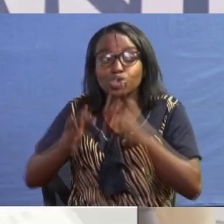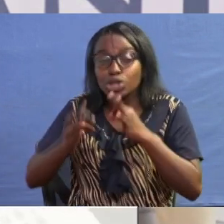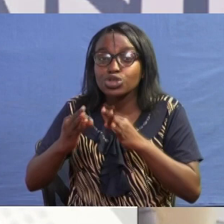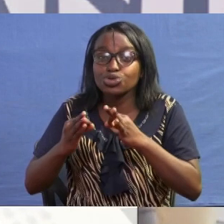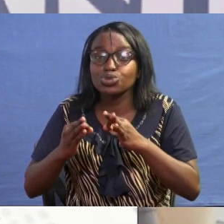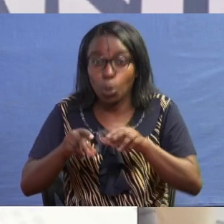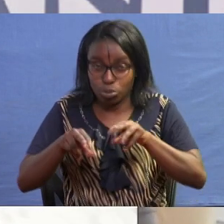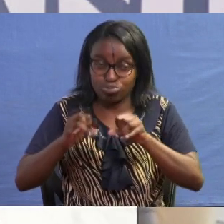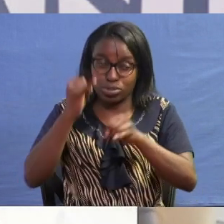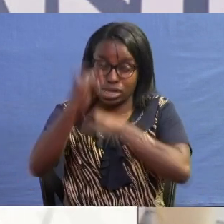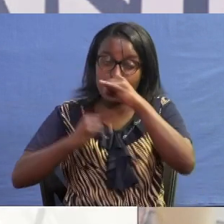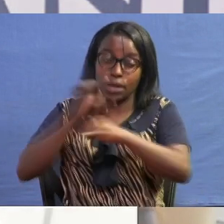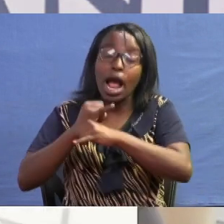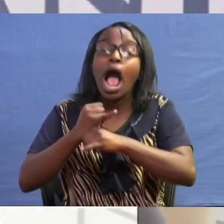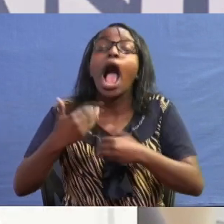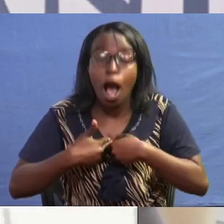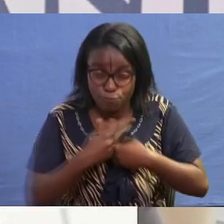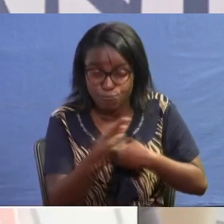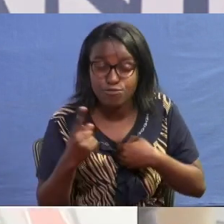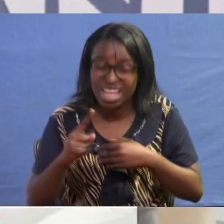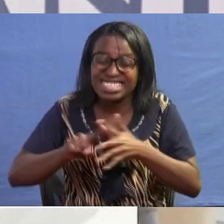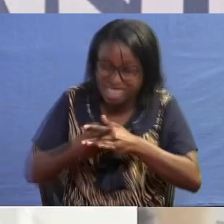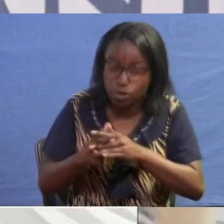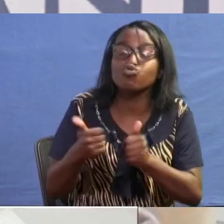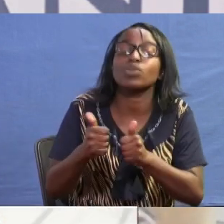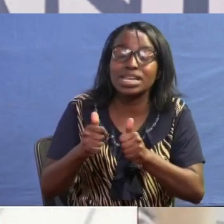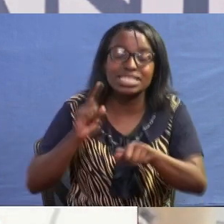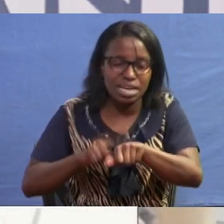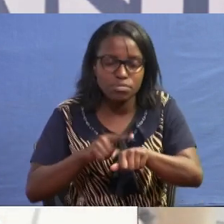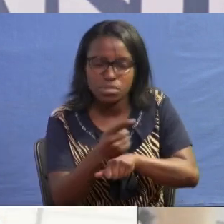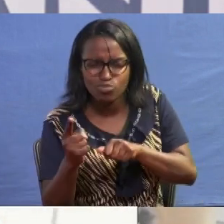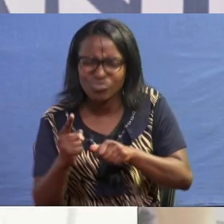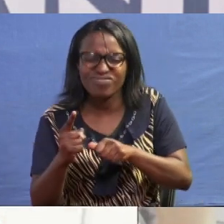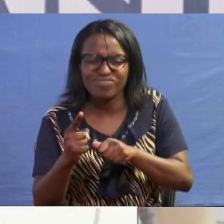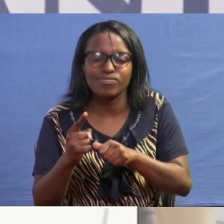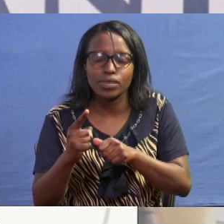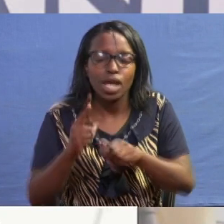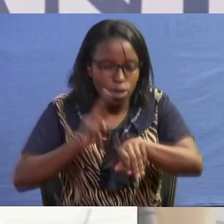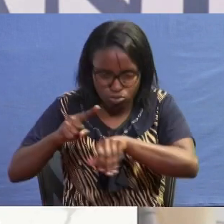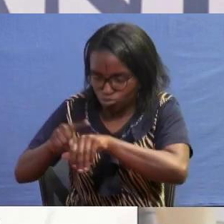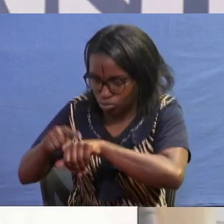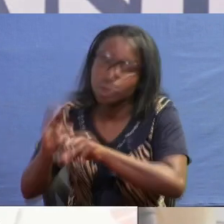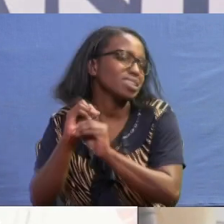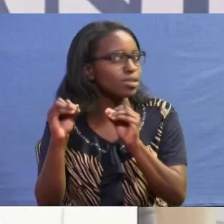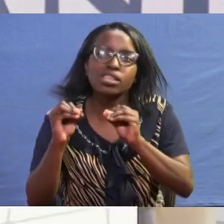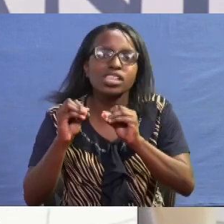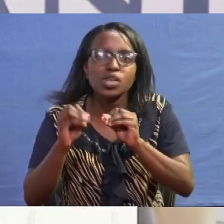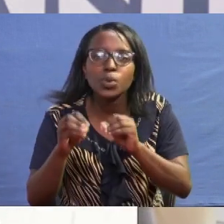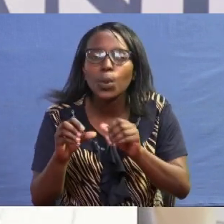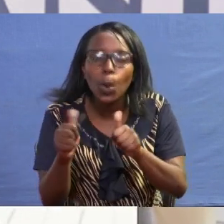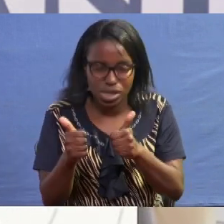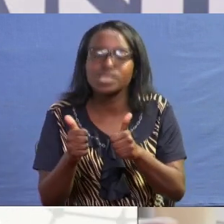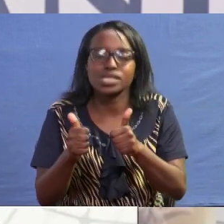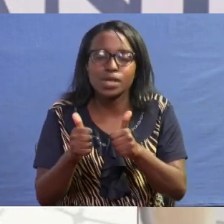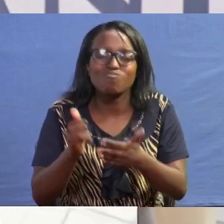independence. Because when we started, the refrain was you couldn't touch anything a judge does because you'll